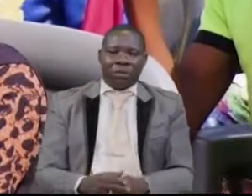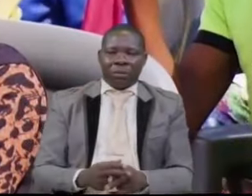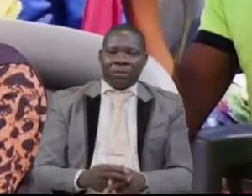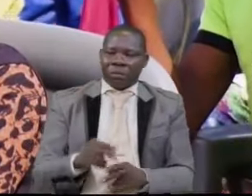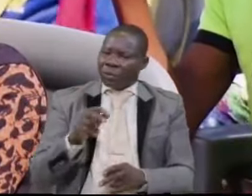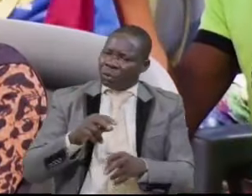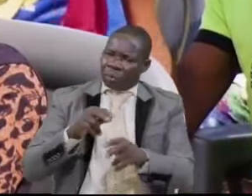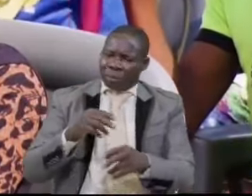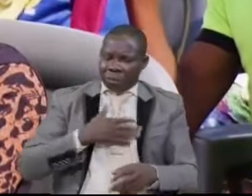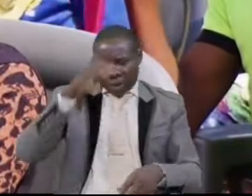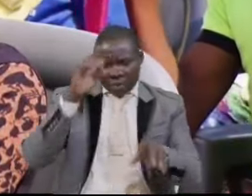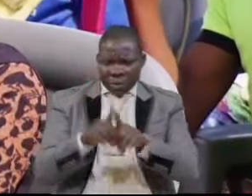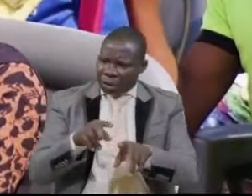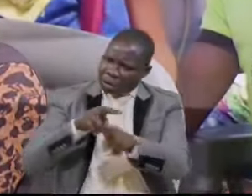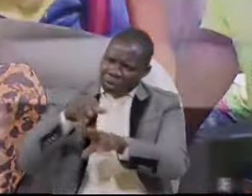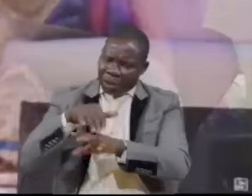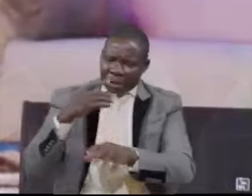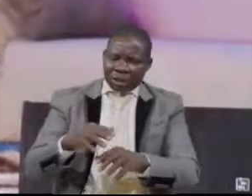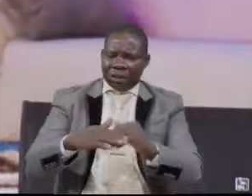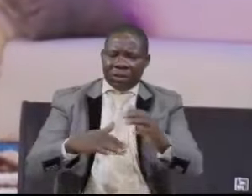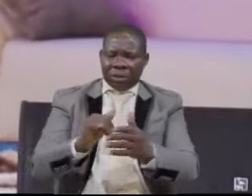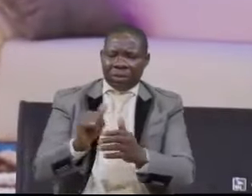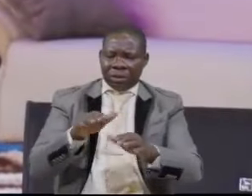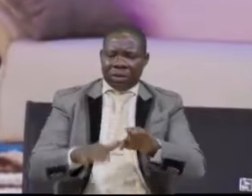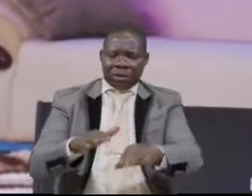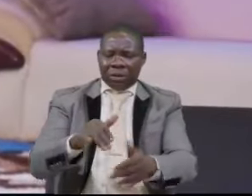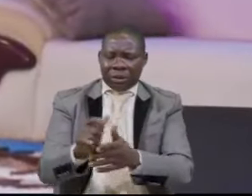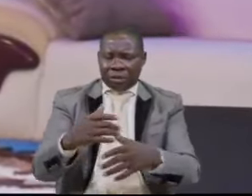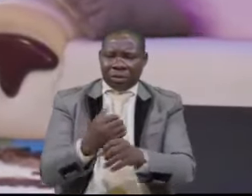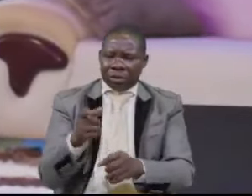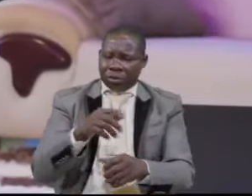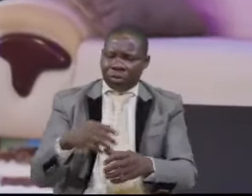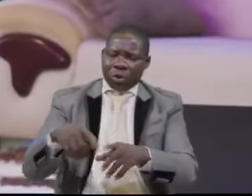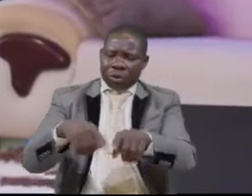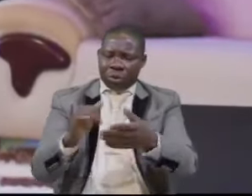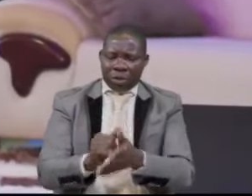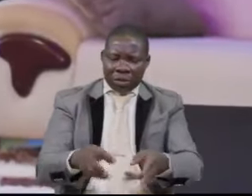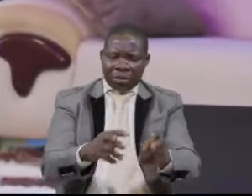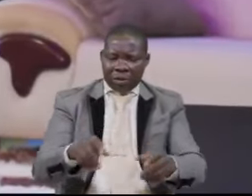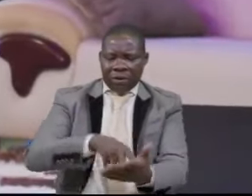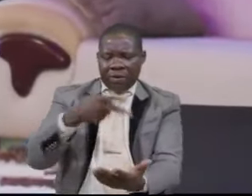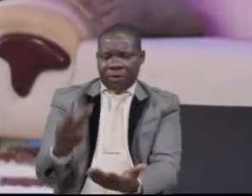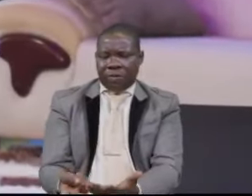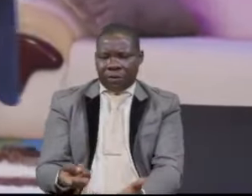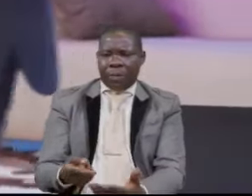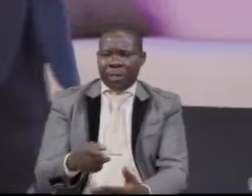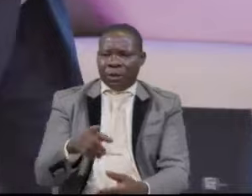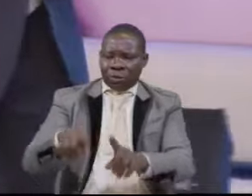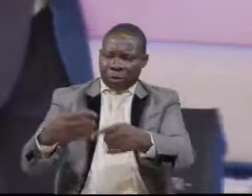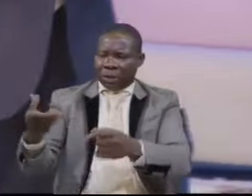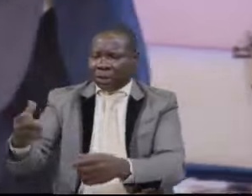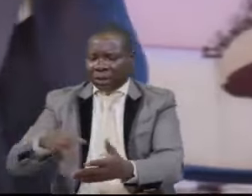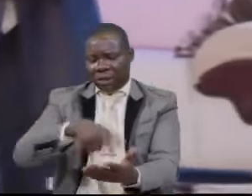that decision, you fell into a pitfall, and then you went there, you're stumbling and falling because you